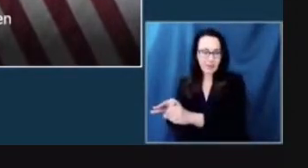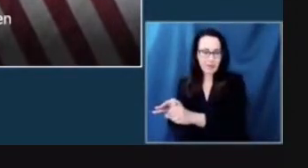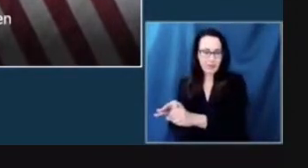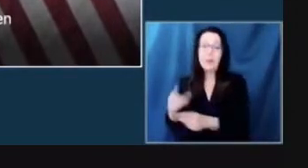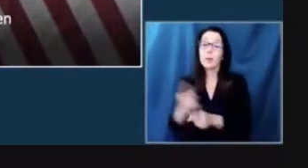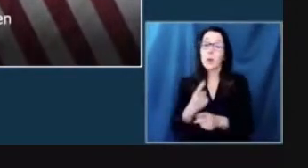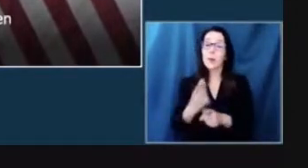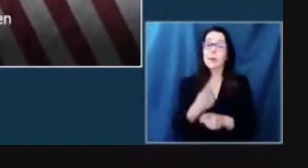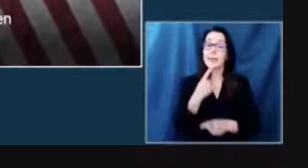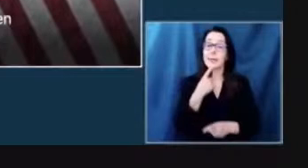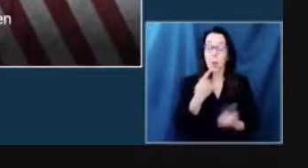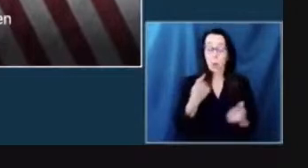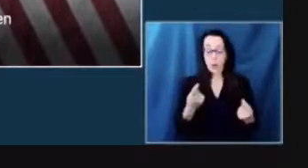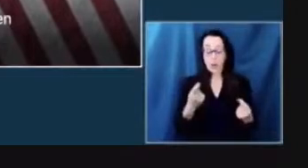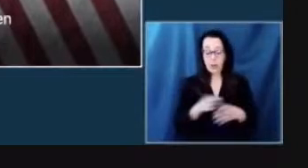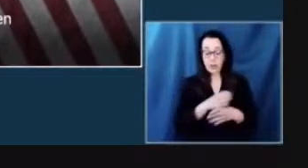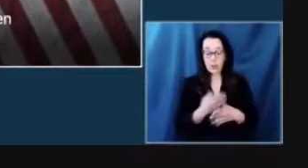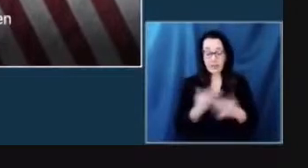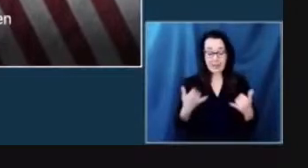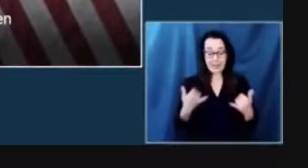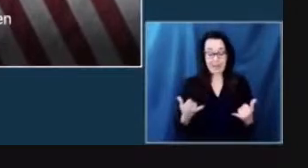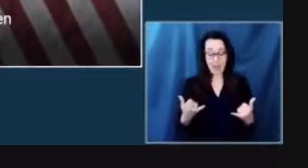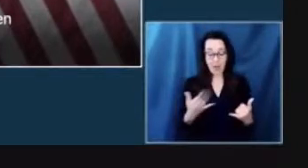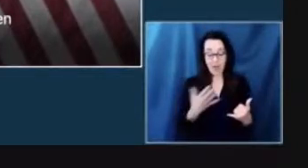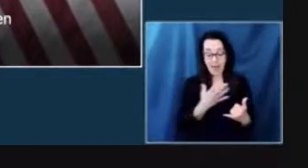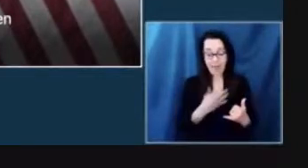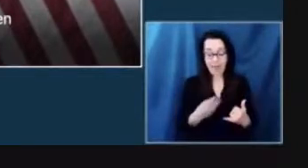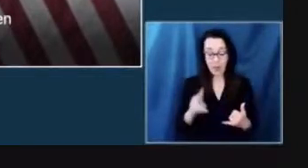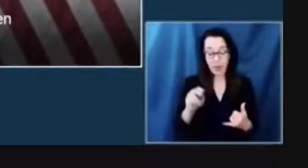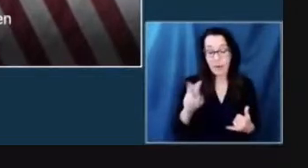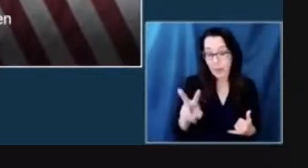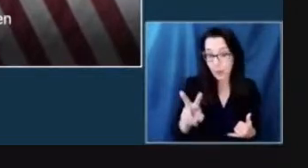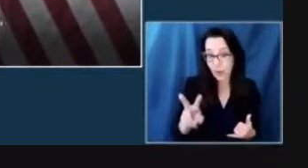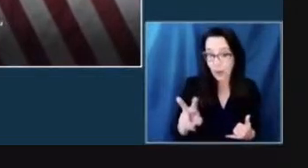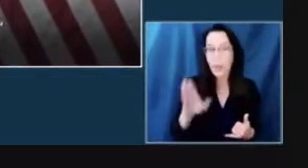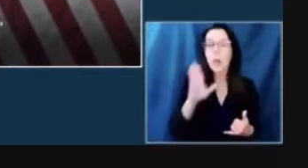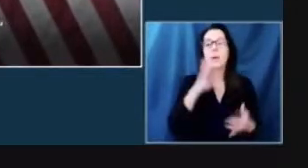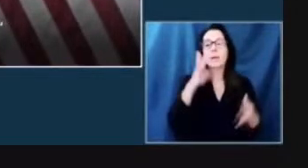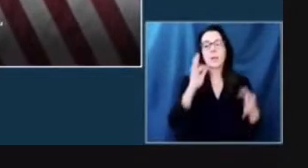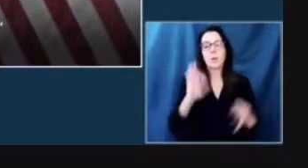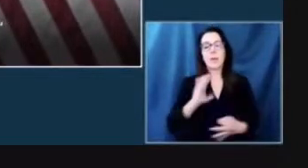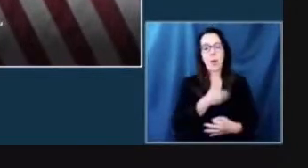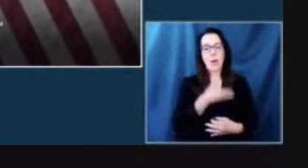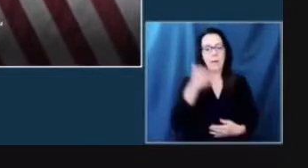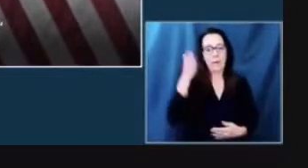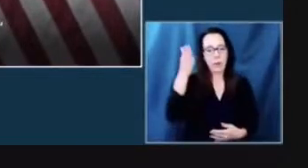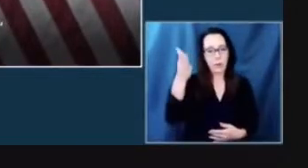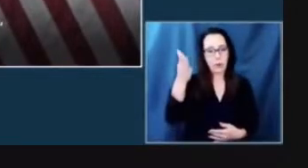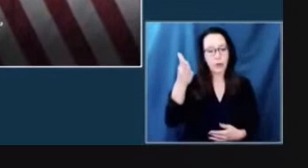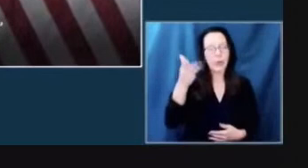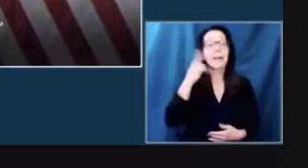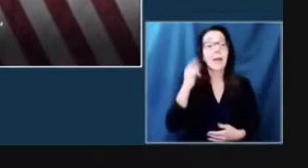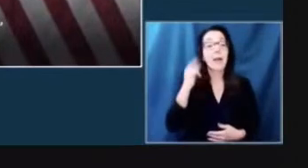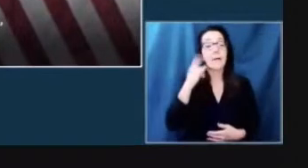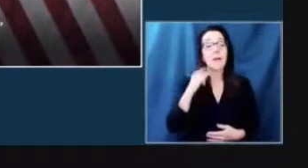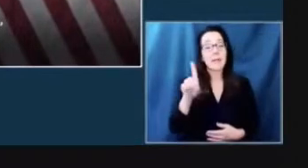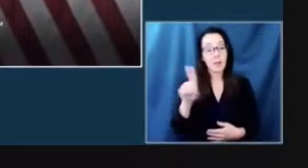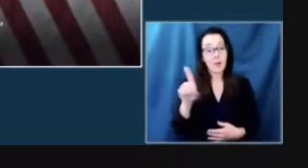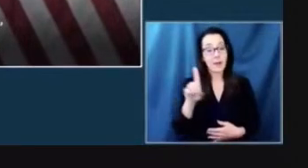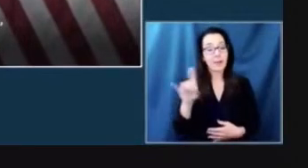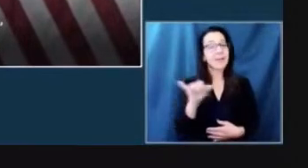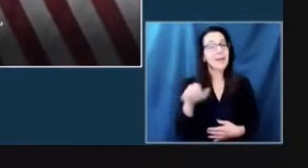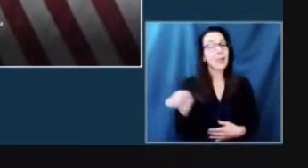what we do between now and November will determine our future. California Democrats, just like you did